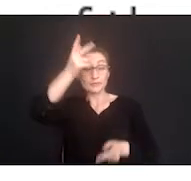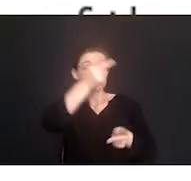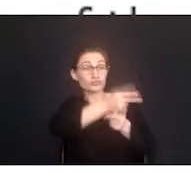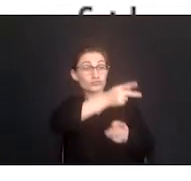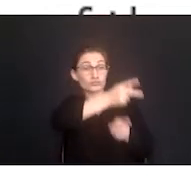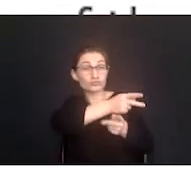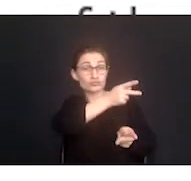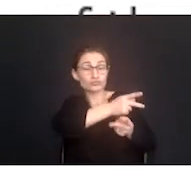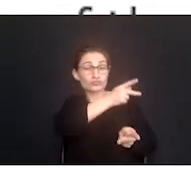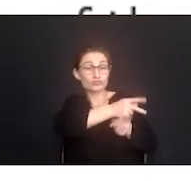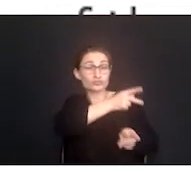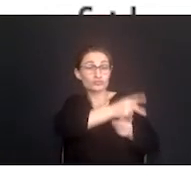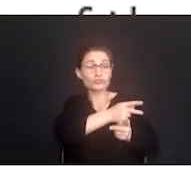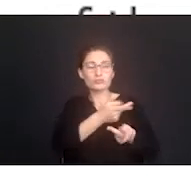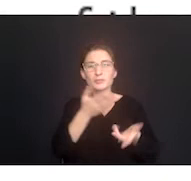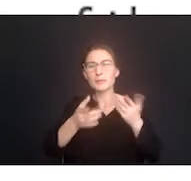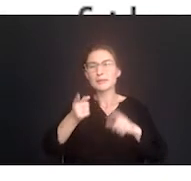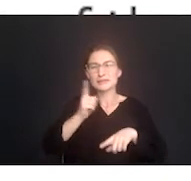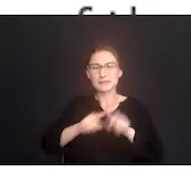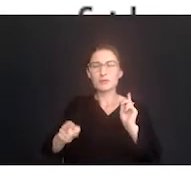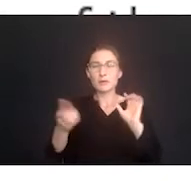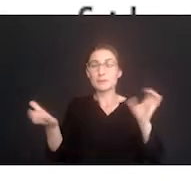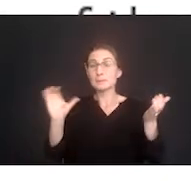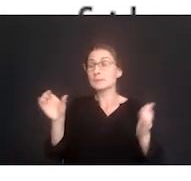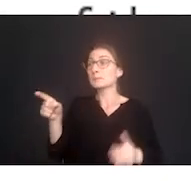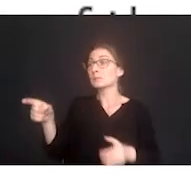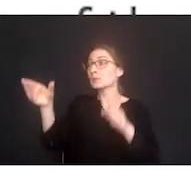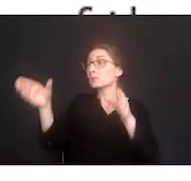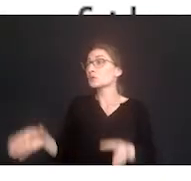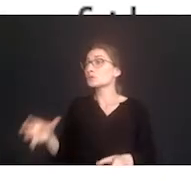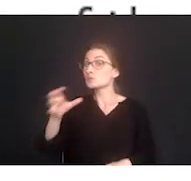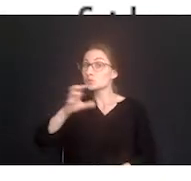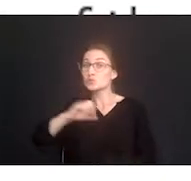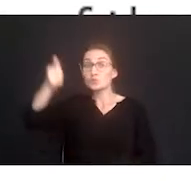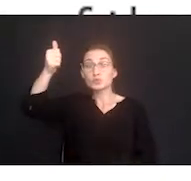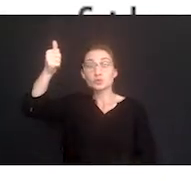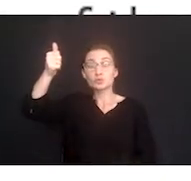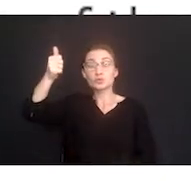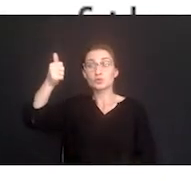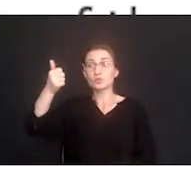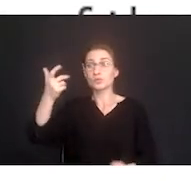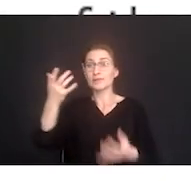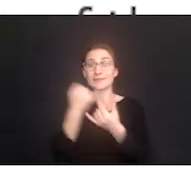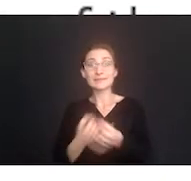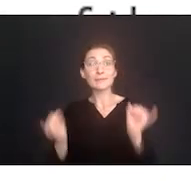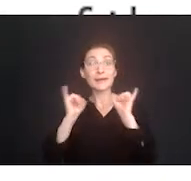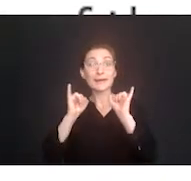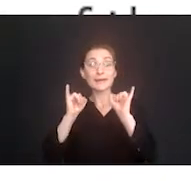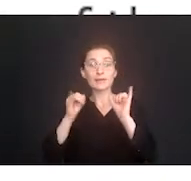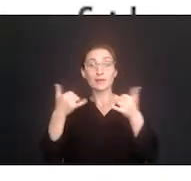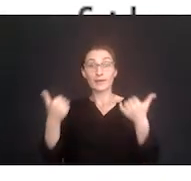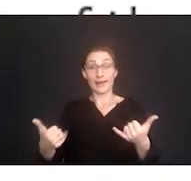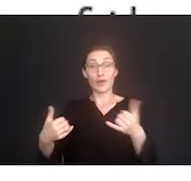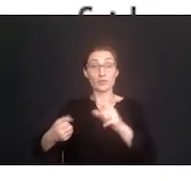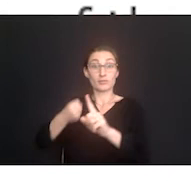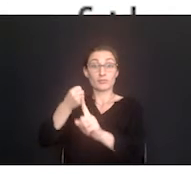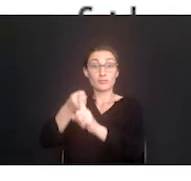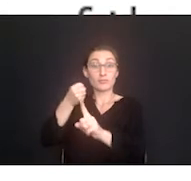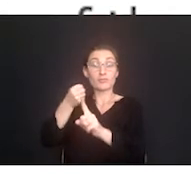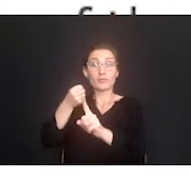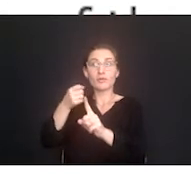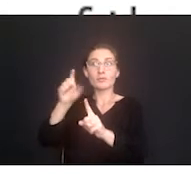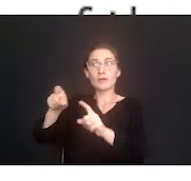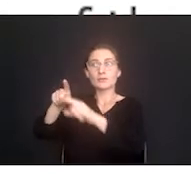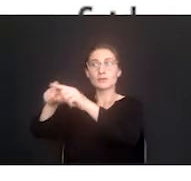parents, they may have a different quality of life than someone who's maybe older and has dependents, who has epilepsy and has dependents,